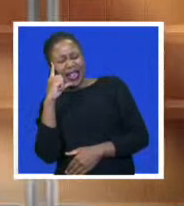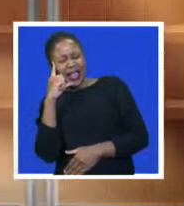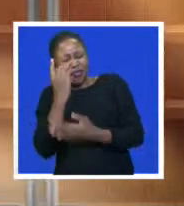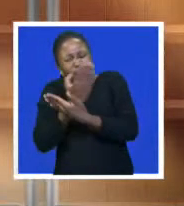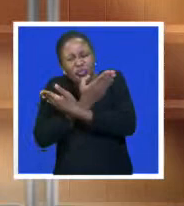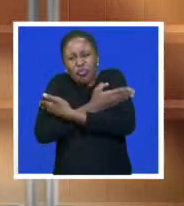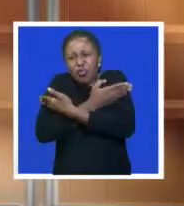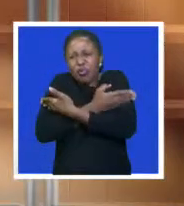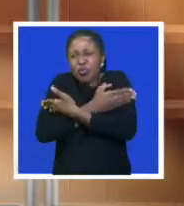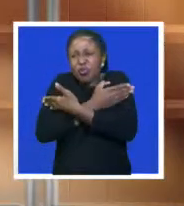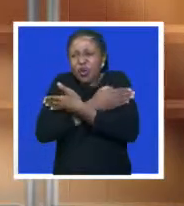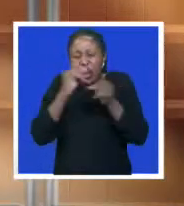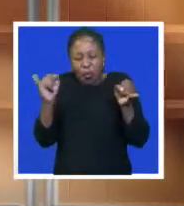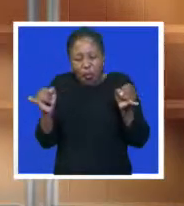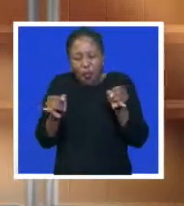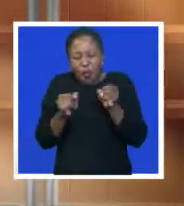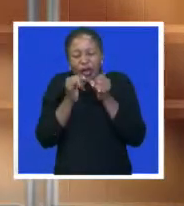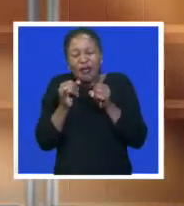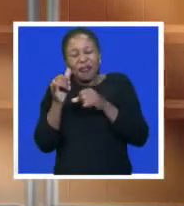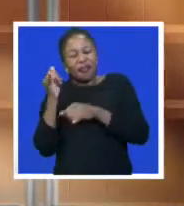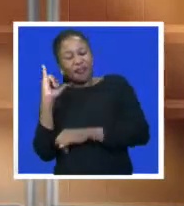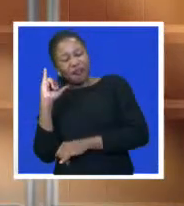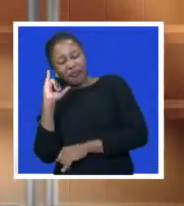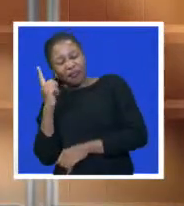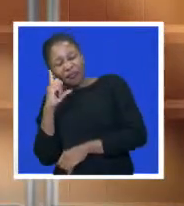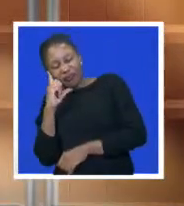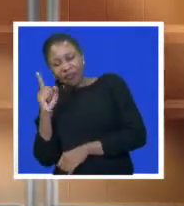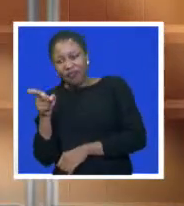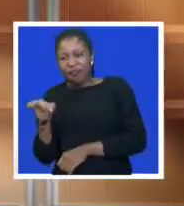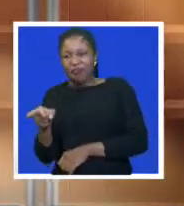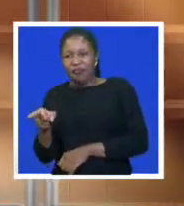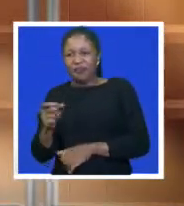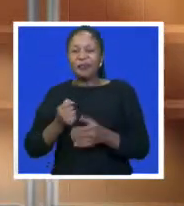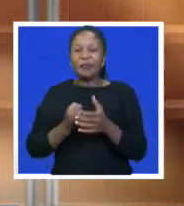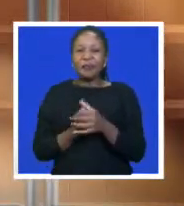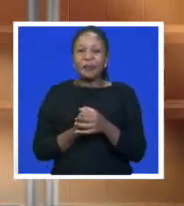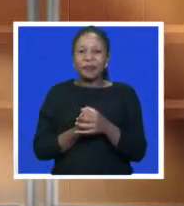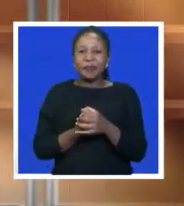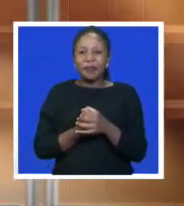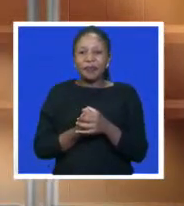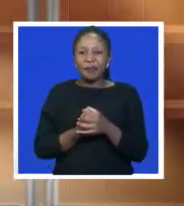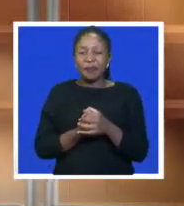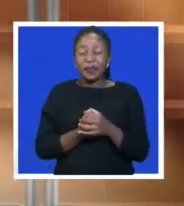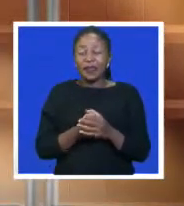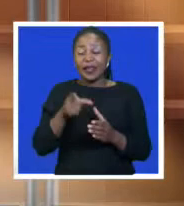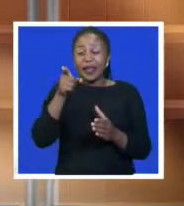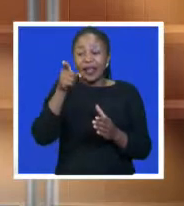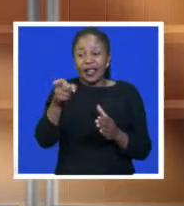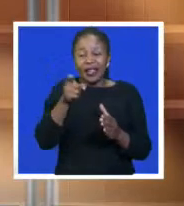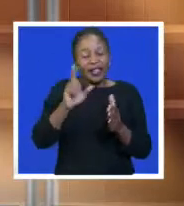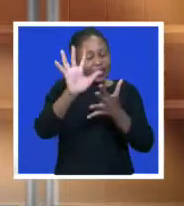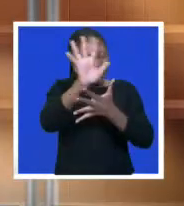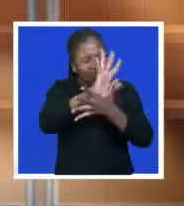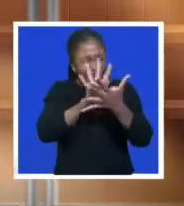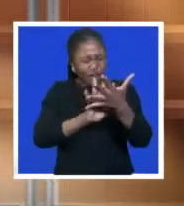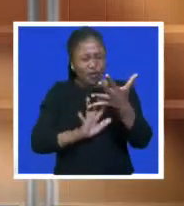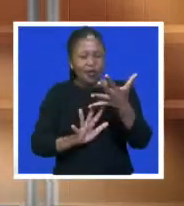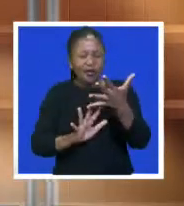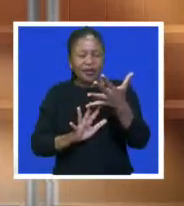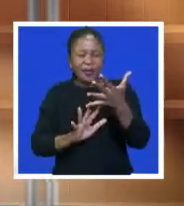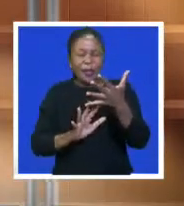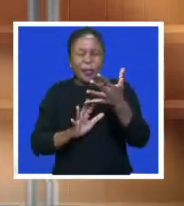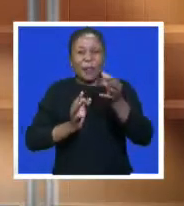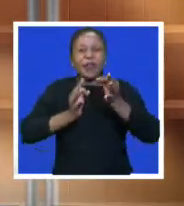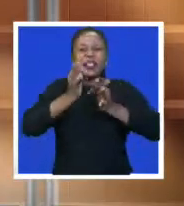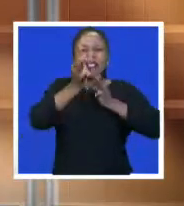the introduction, my dear Lena. Just a brief background around it is set, as you are going to see very soon, in